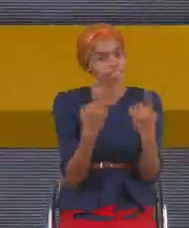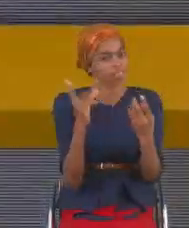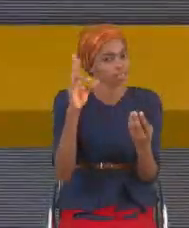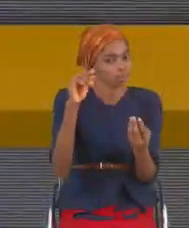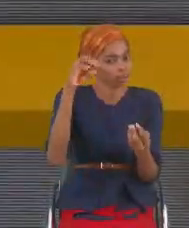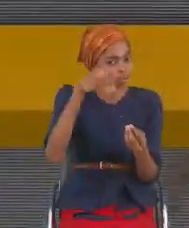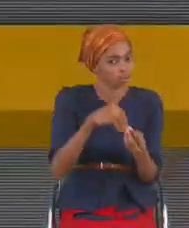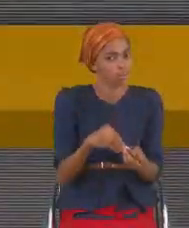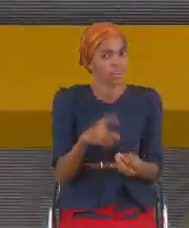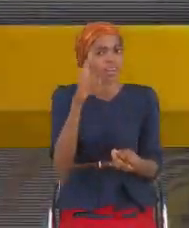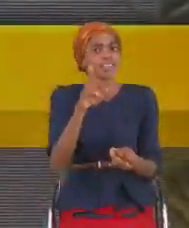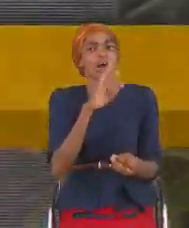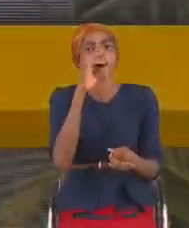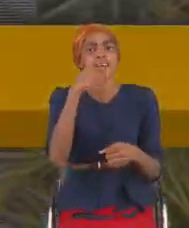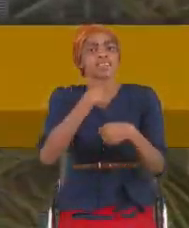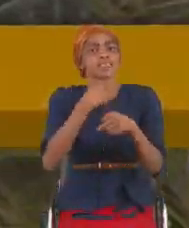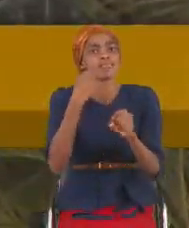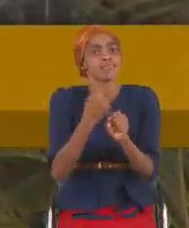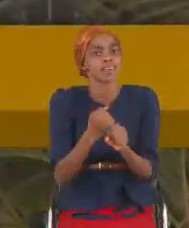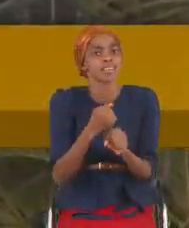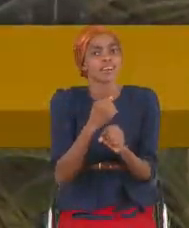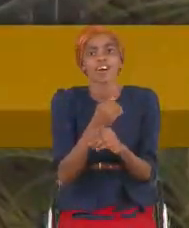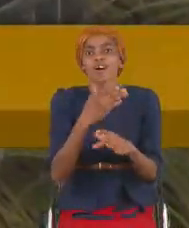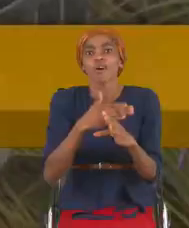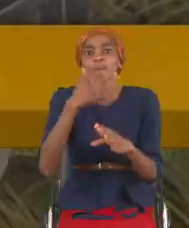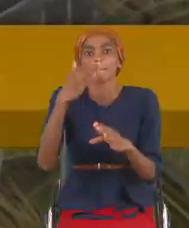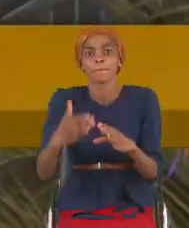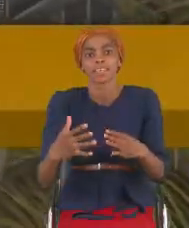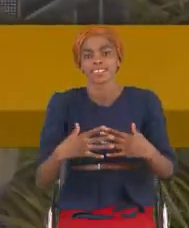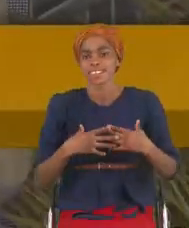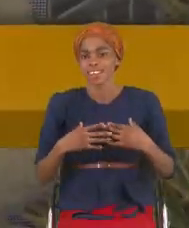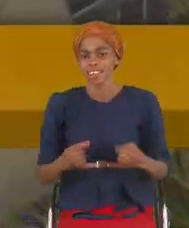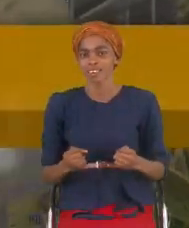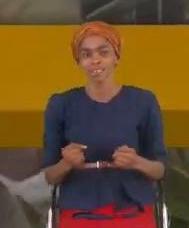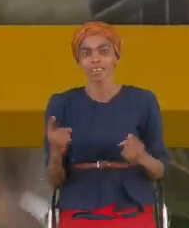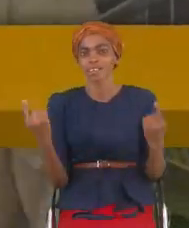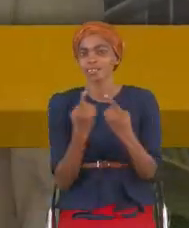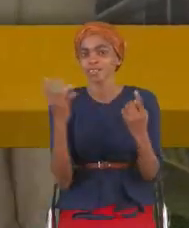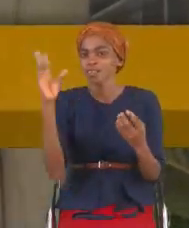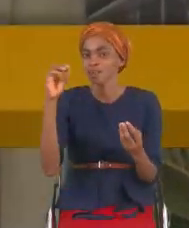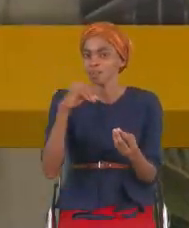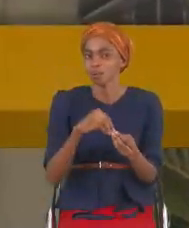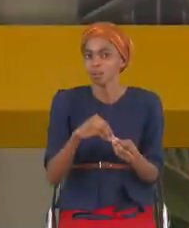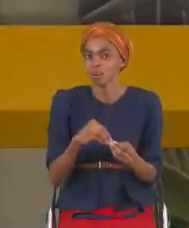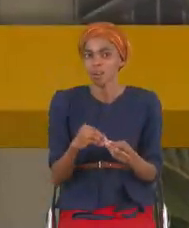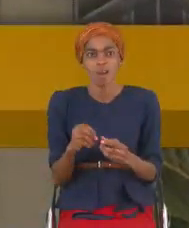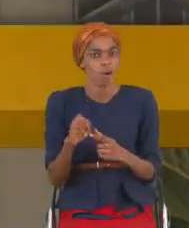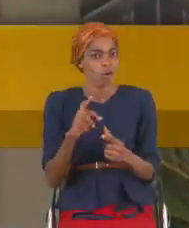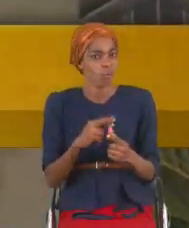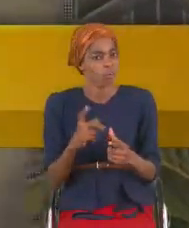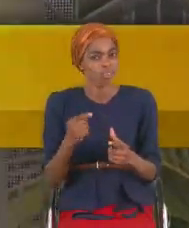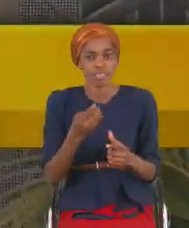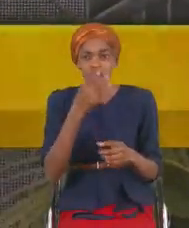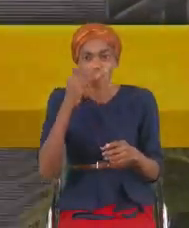art made whole but see no more lest it was saying calm on